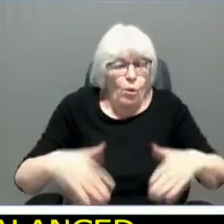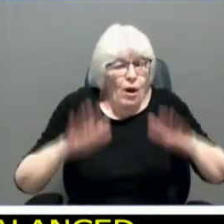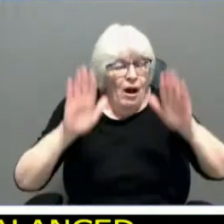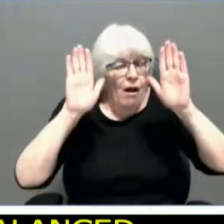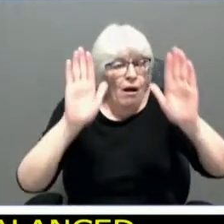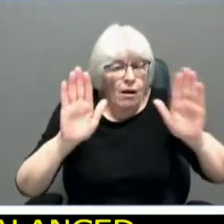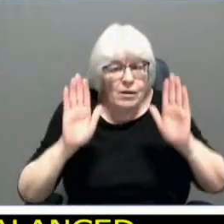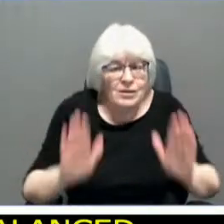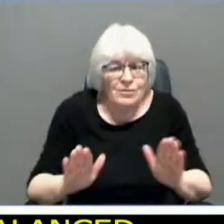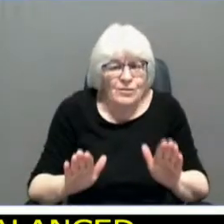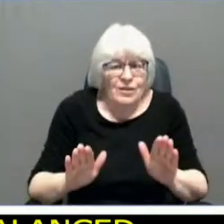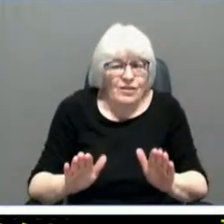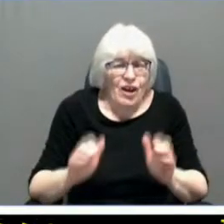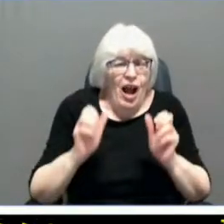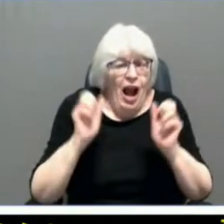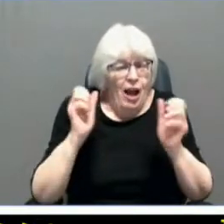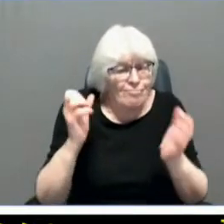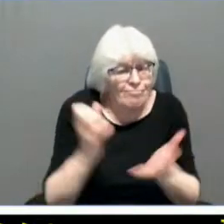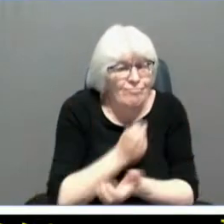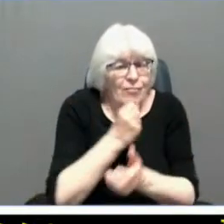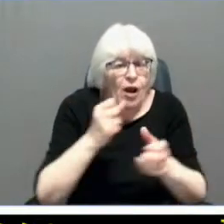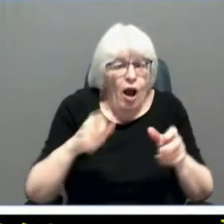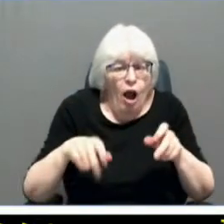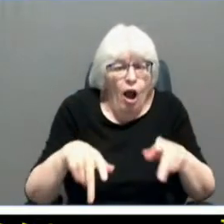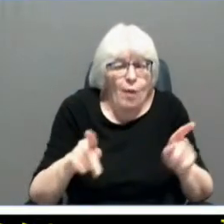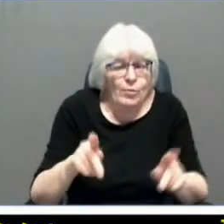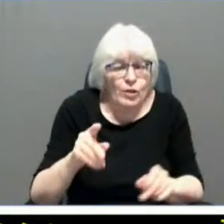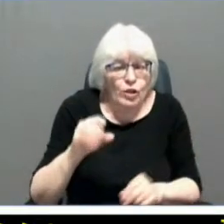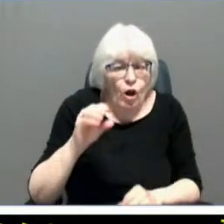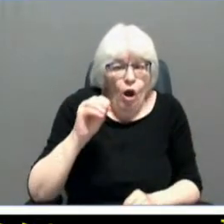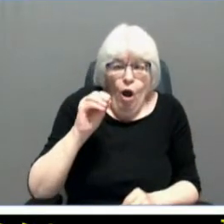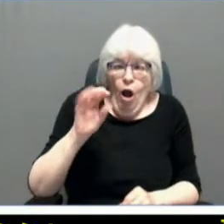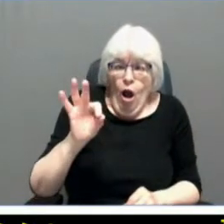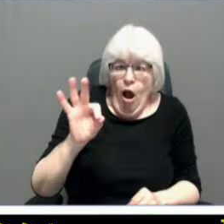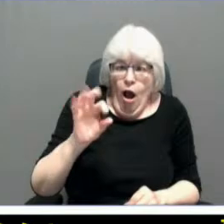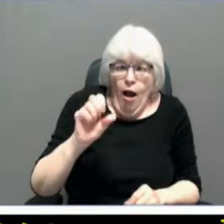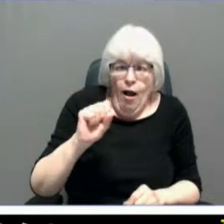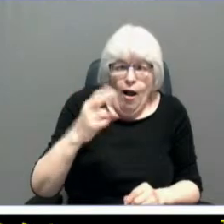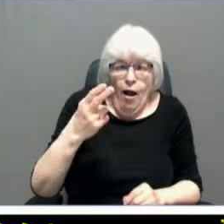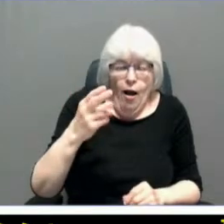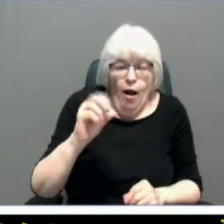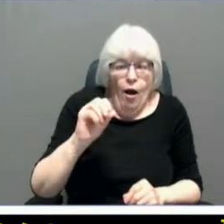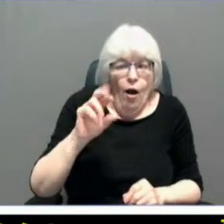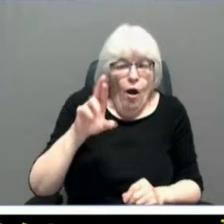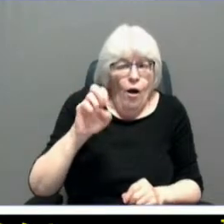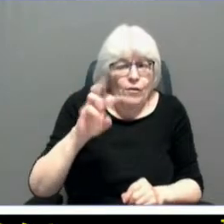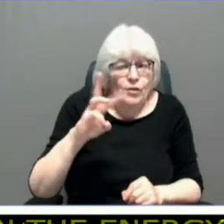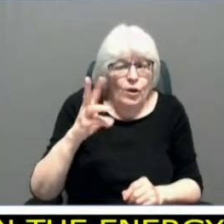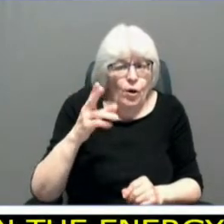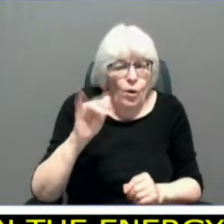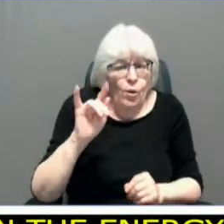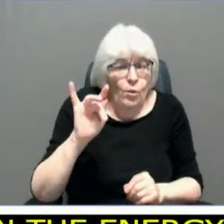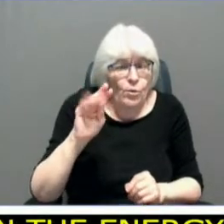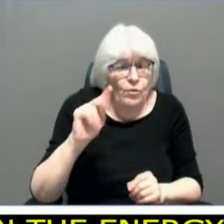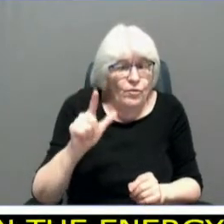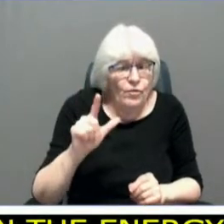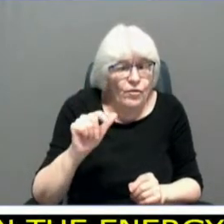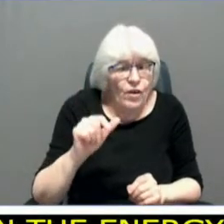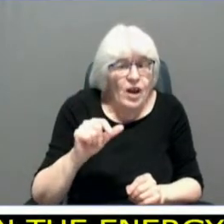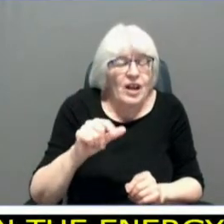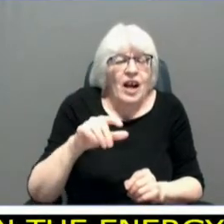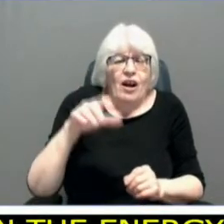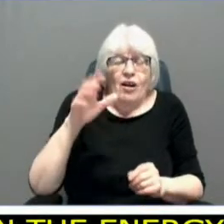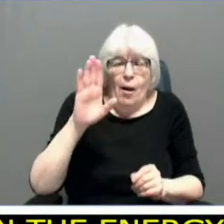offshore wind and certainly Bay of Fundy, and the overall potential is very, very significant. So